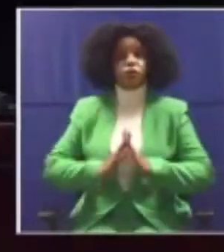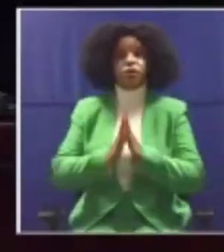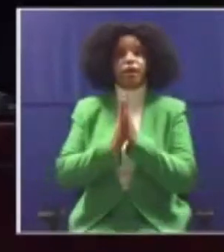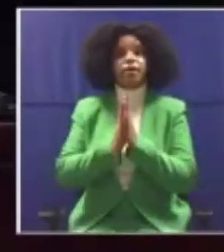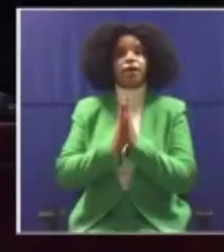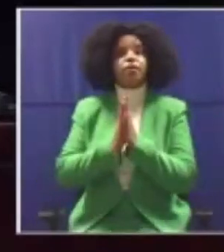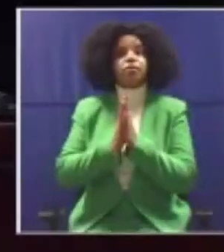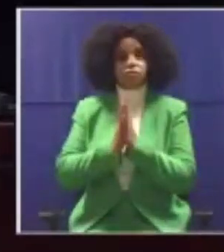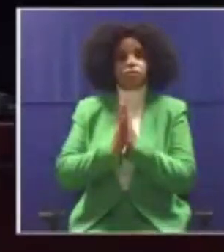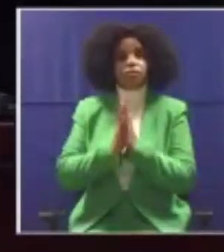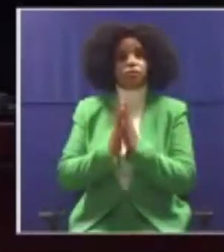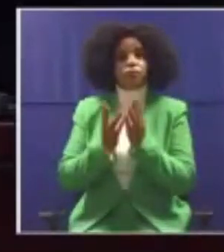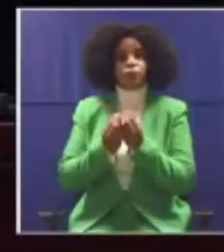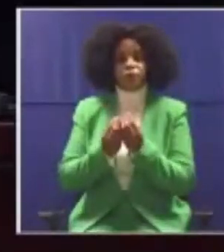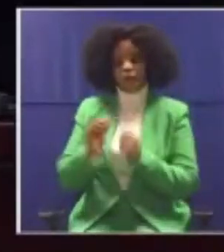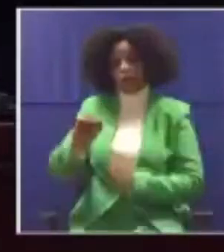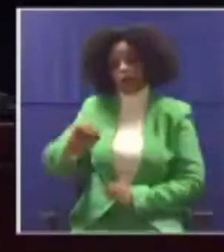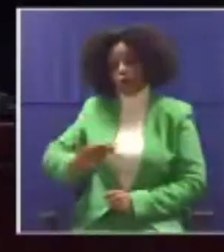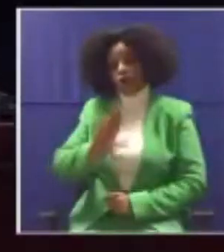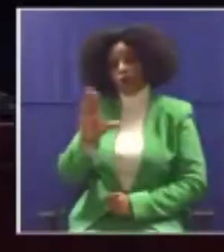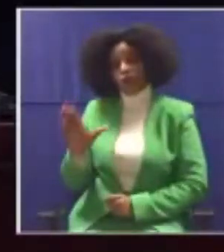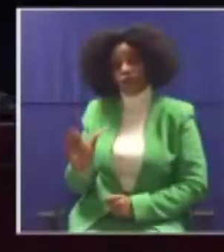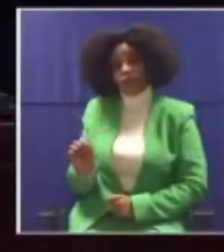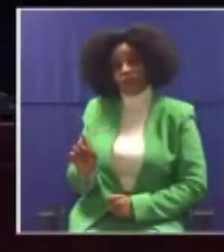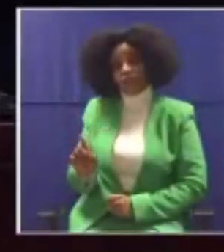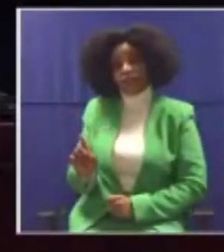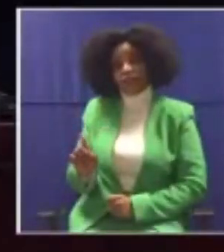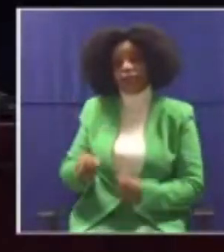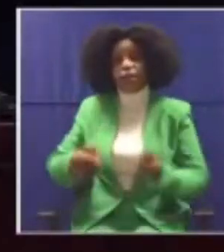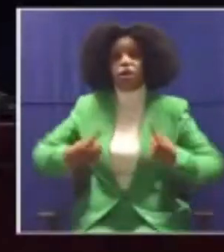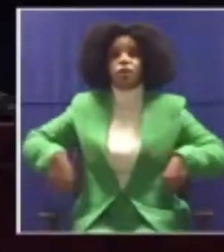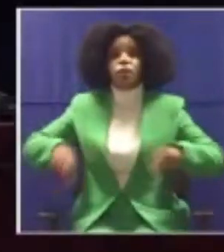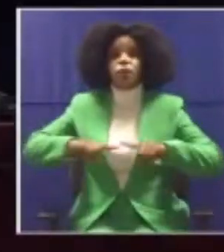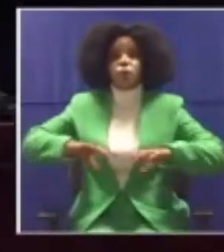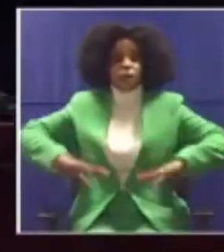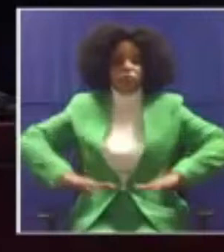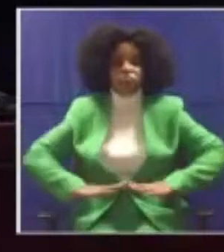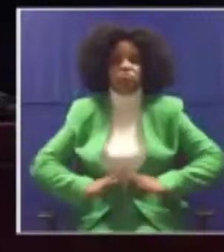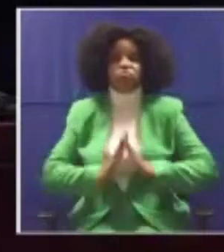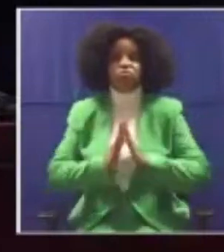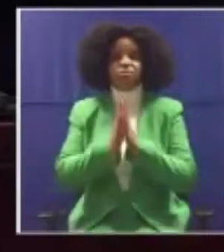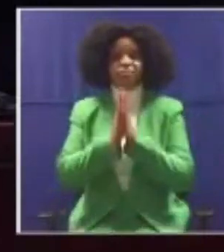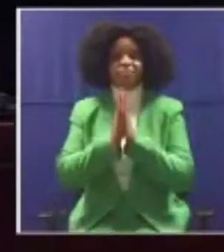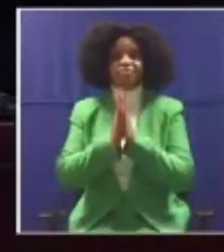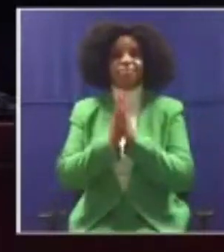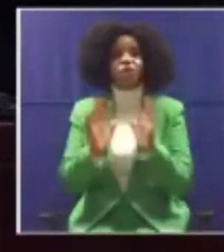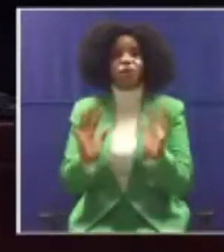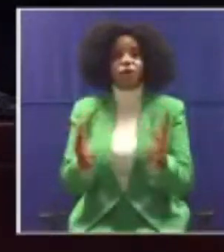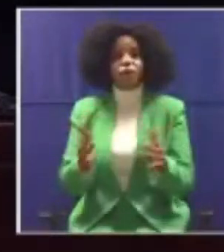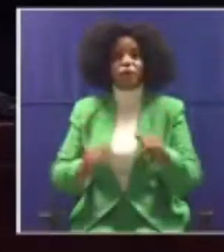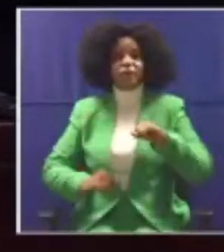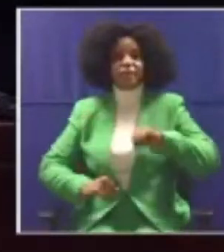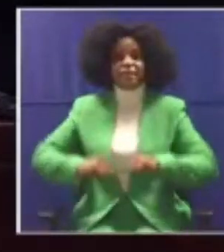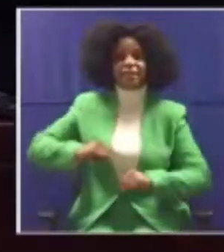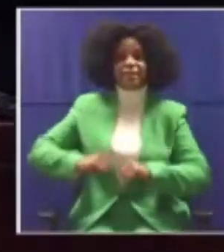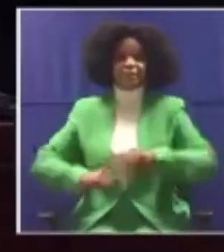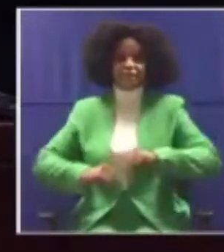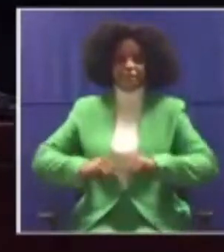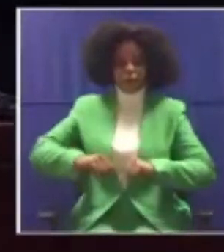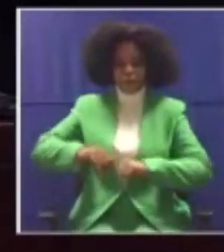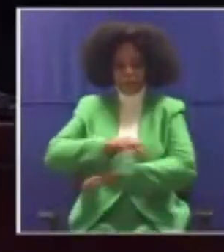with the continent. What keeps us together in a very stable environment is